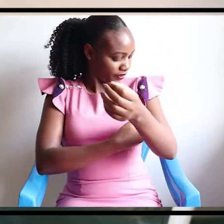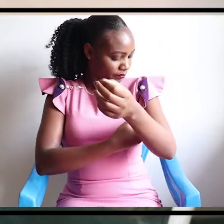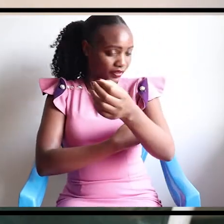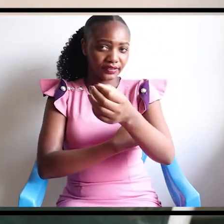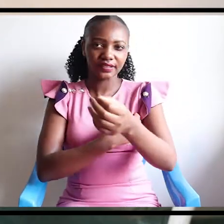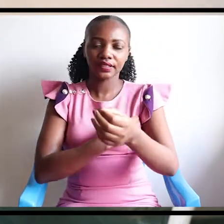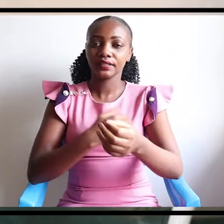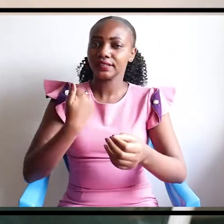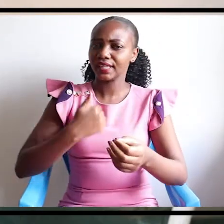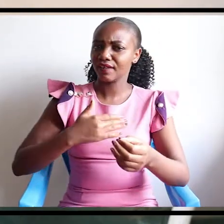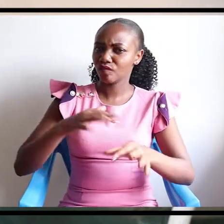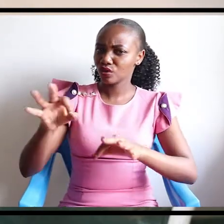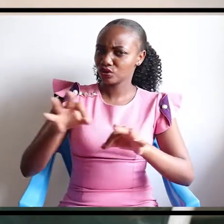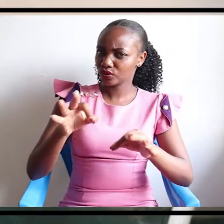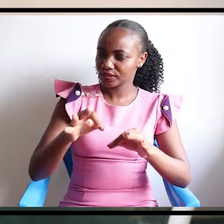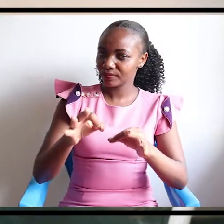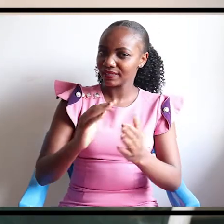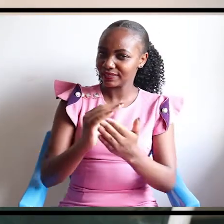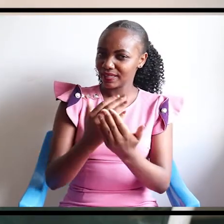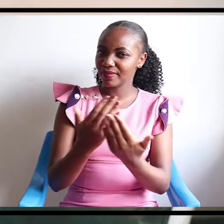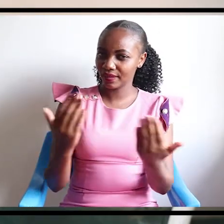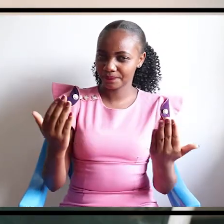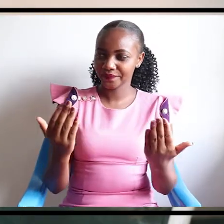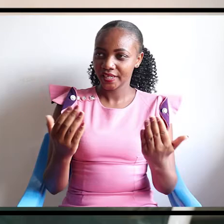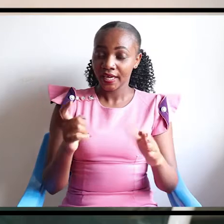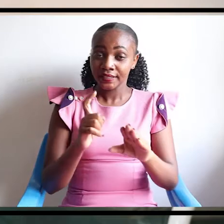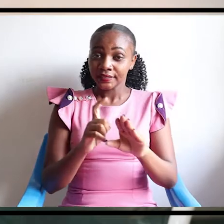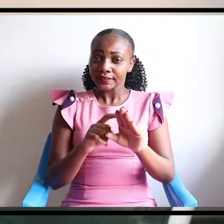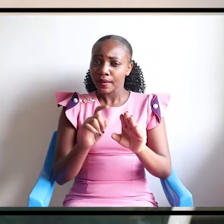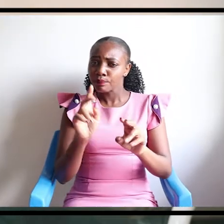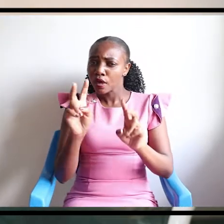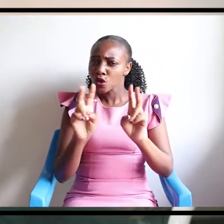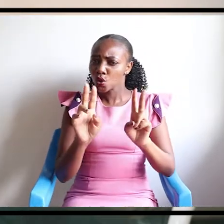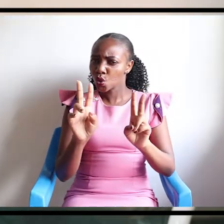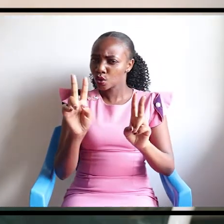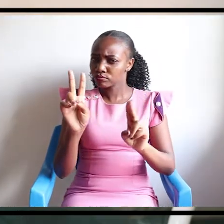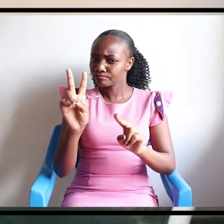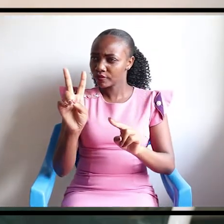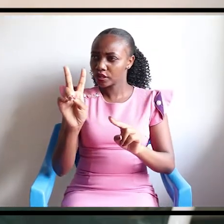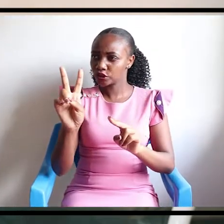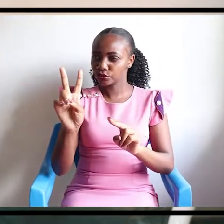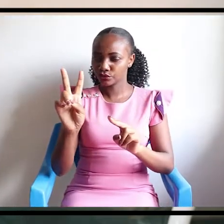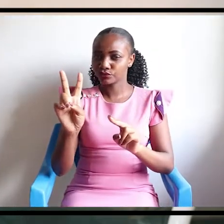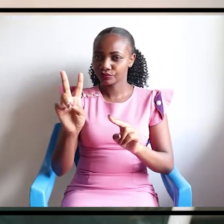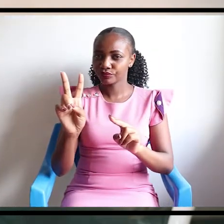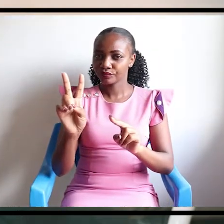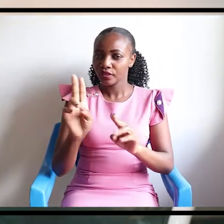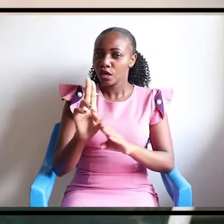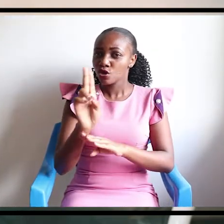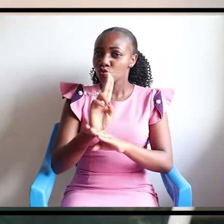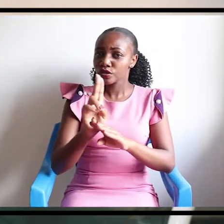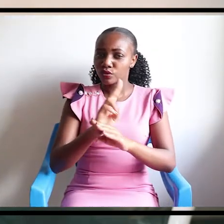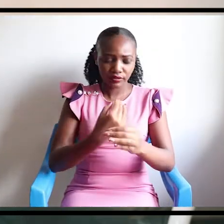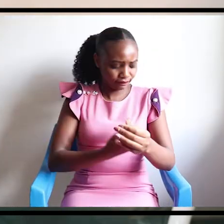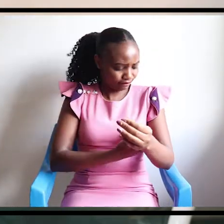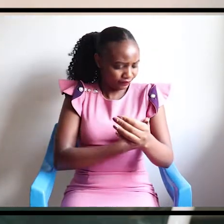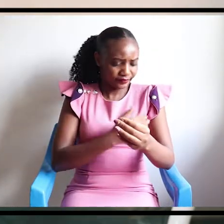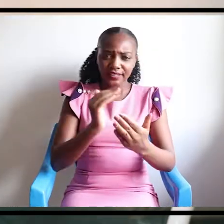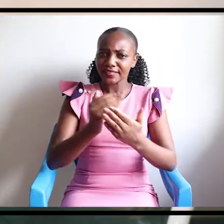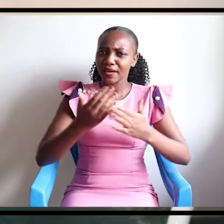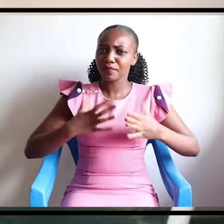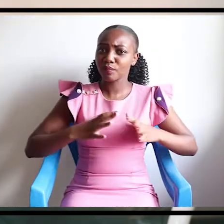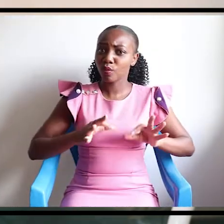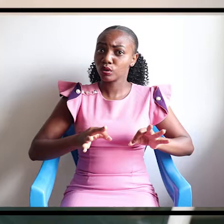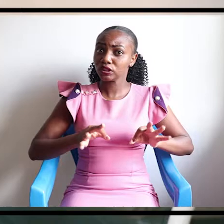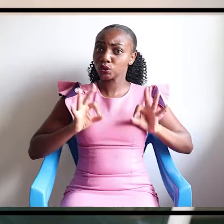of clarification. If you look at the 2 gadgets that are used to insert an implant, they may scare you off. Like